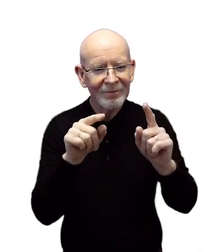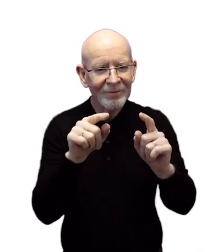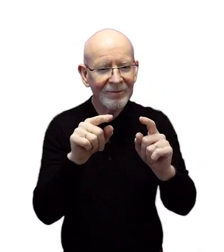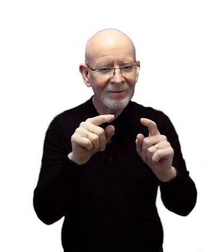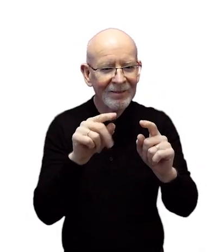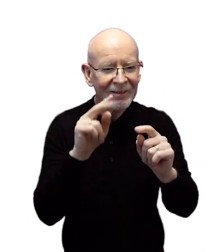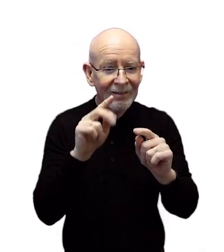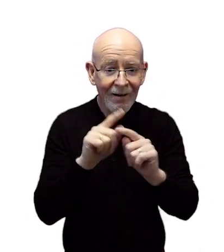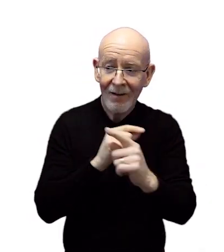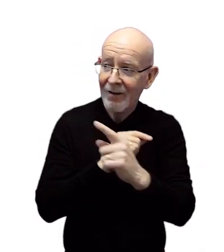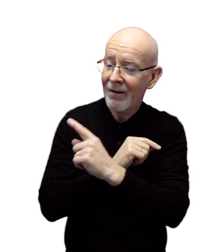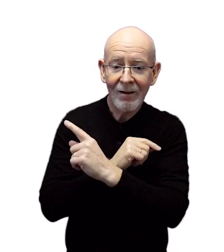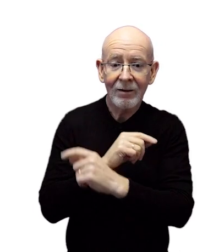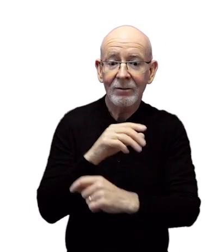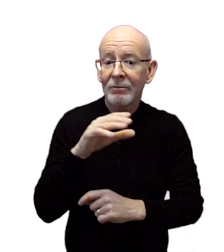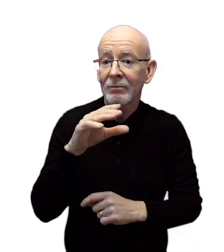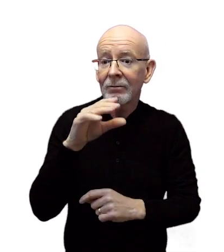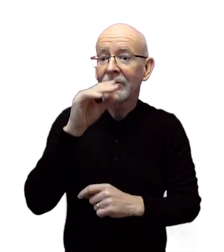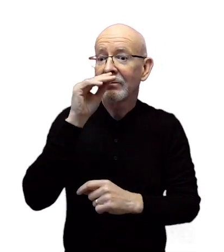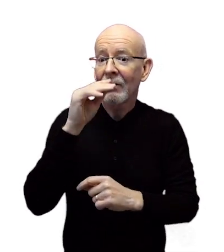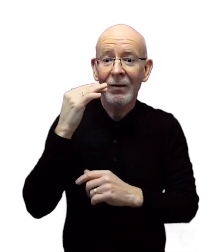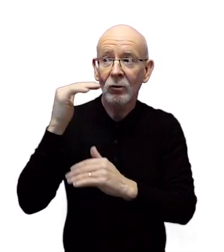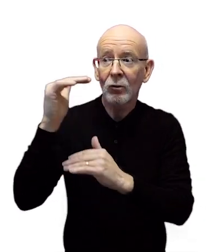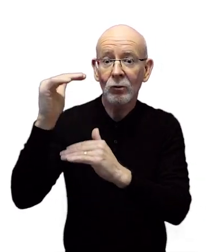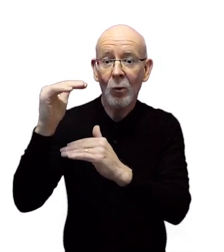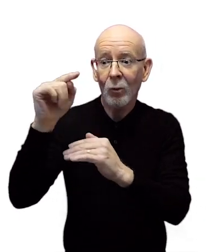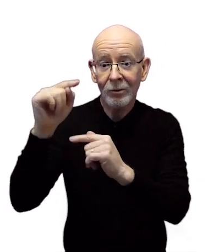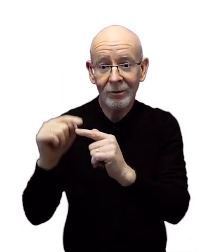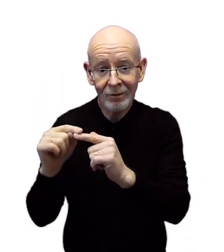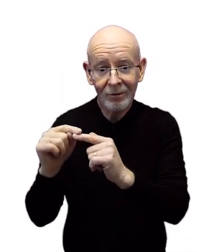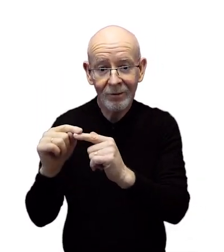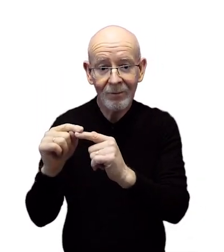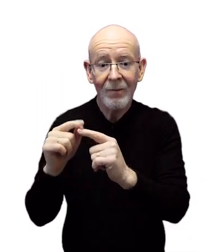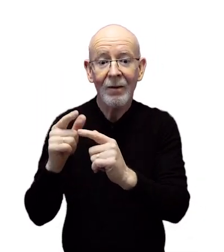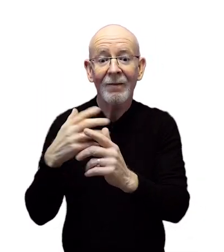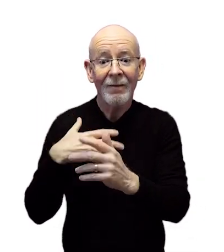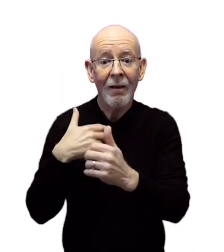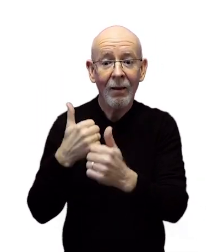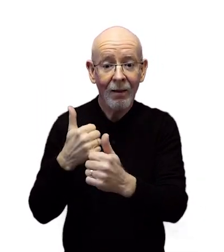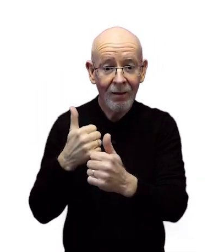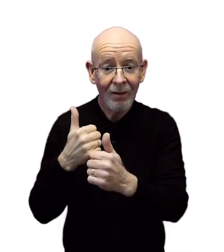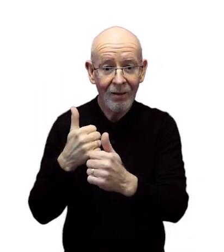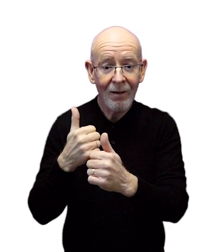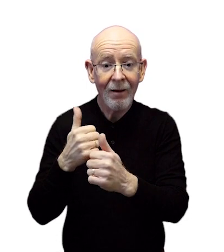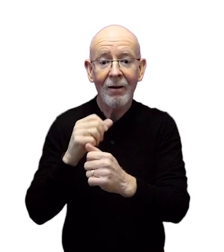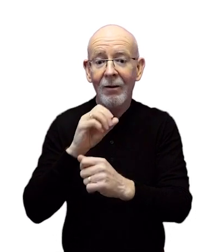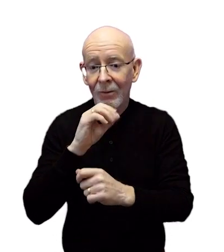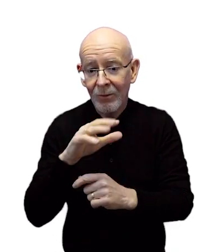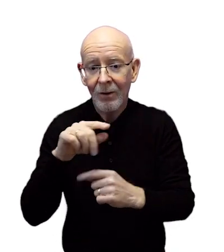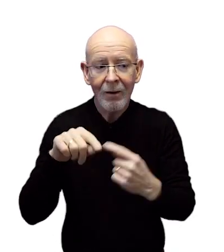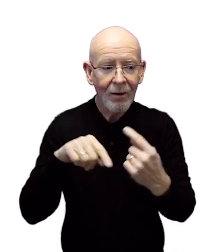Remembering to inhale on the short sides and exhale on the longer ones. Once this feels comfortable and you have found a good